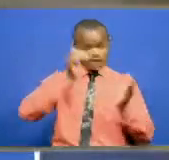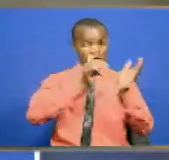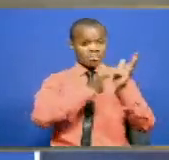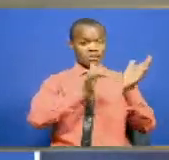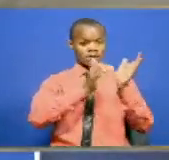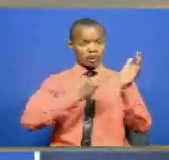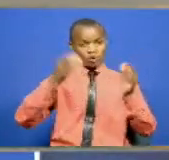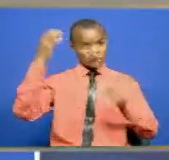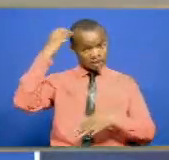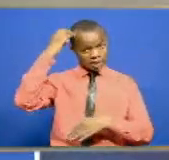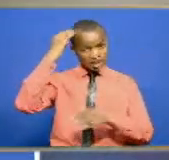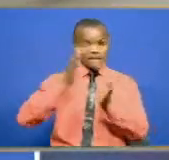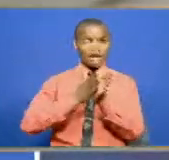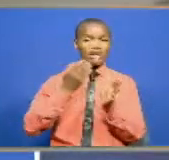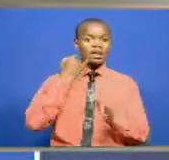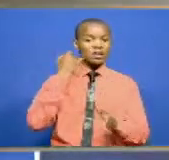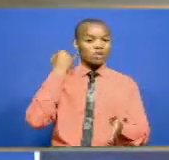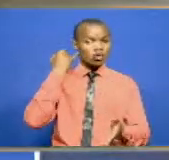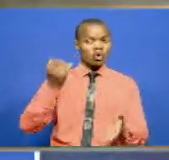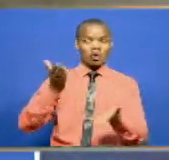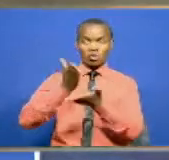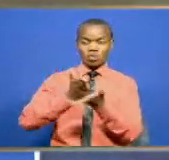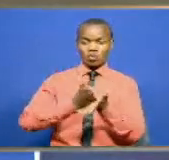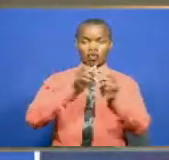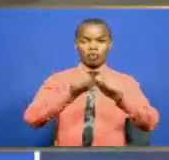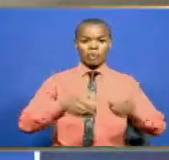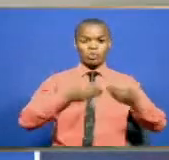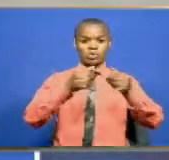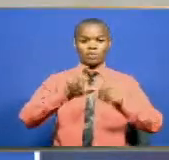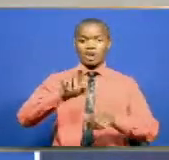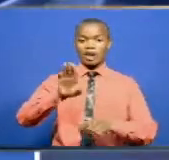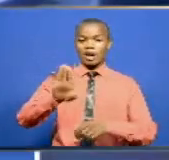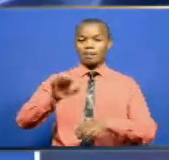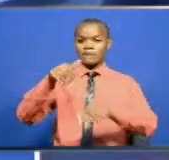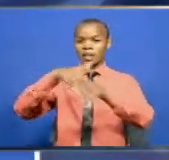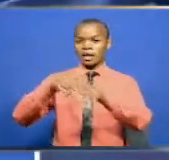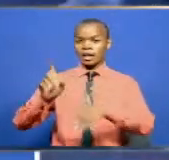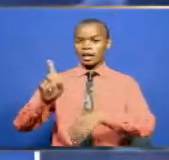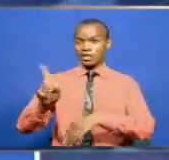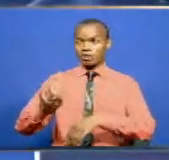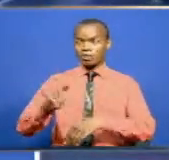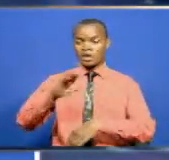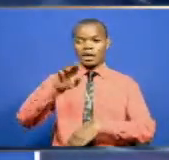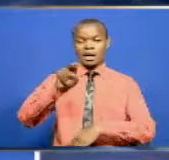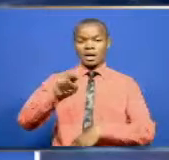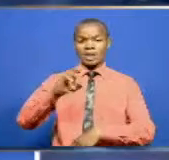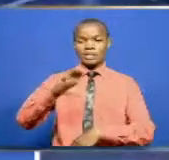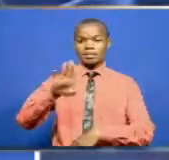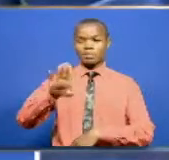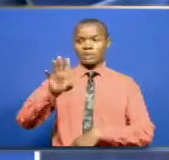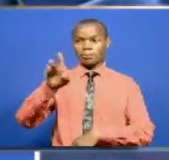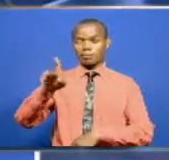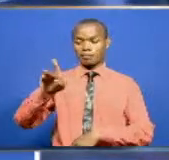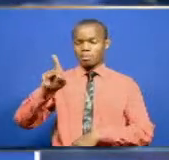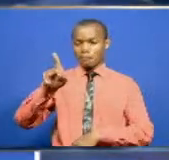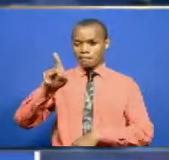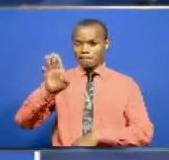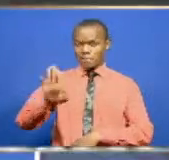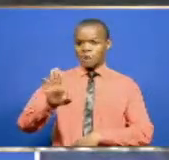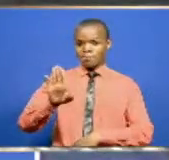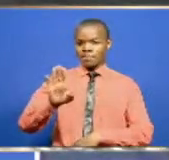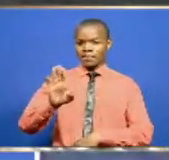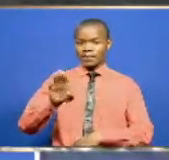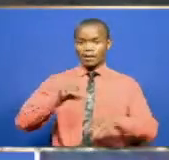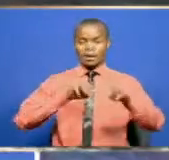Nakuru will complement the capacity handled by the lab in Nairobi. NCPB Managing Director Joseph Kimote said that